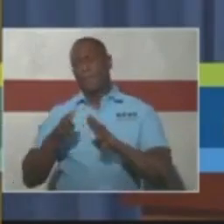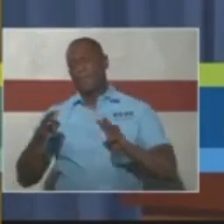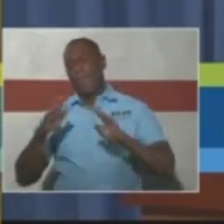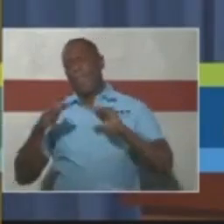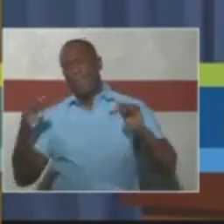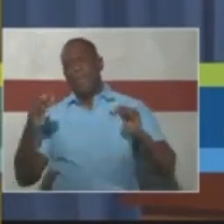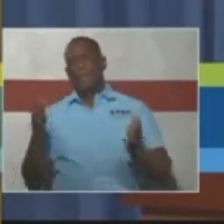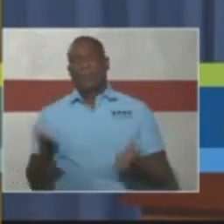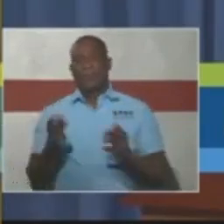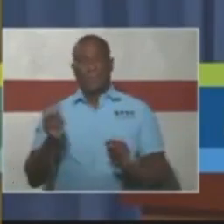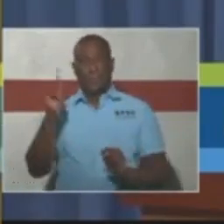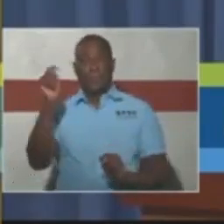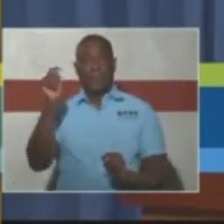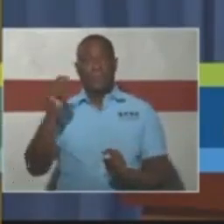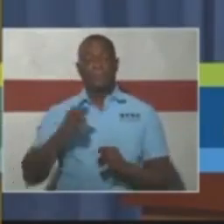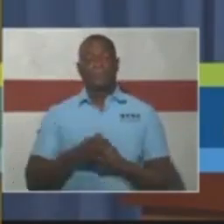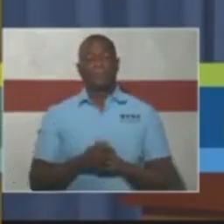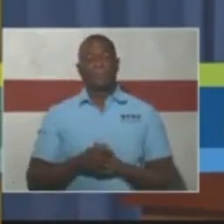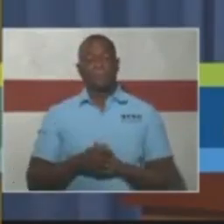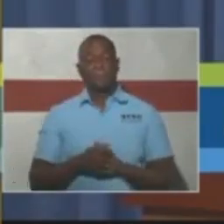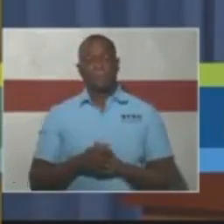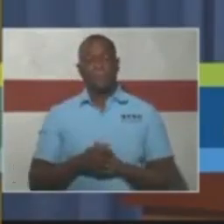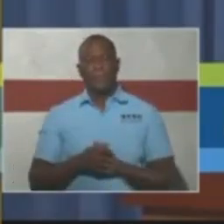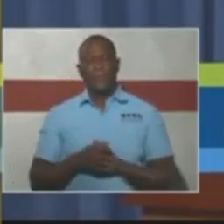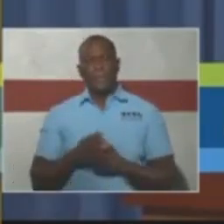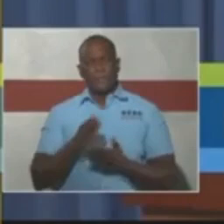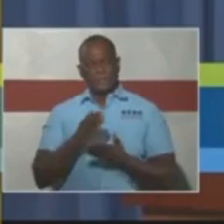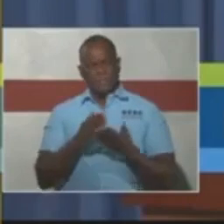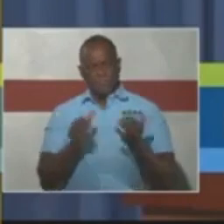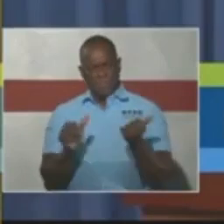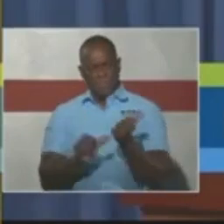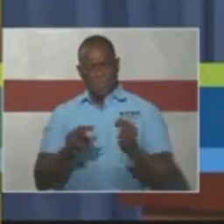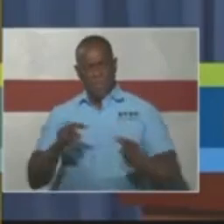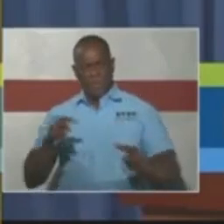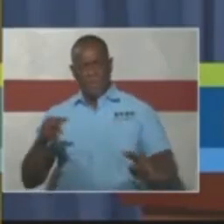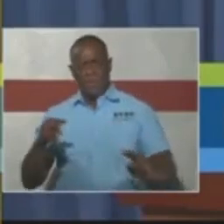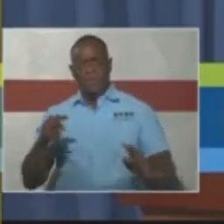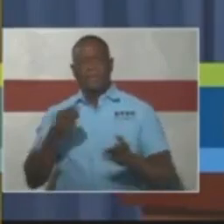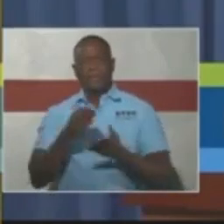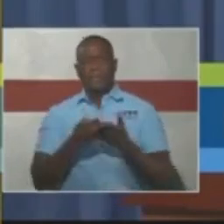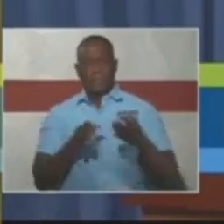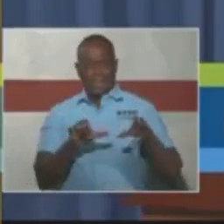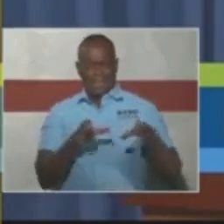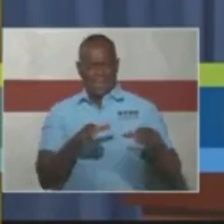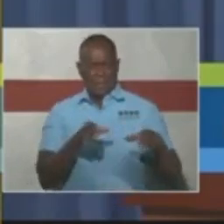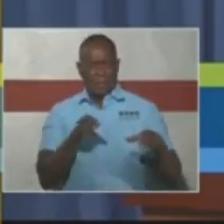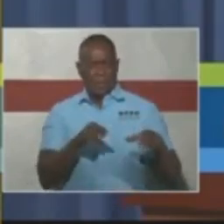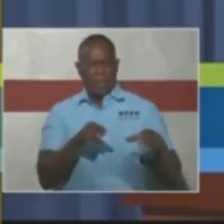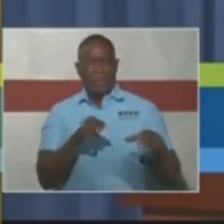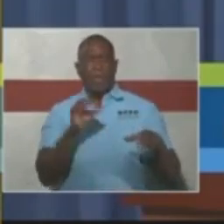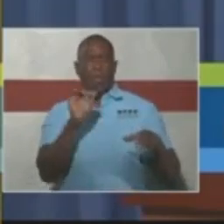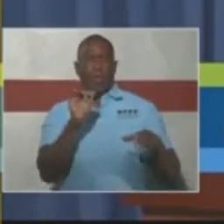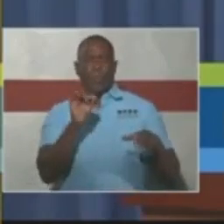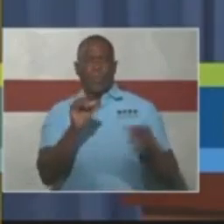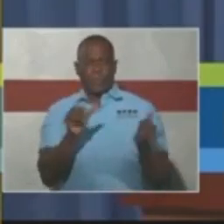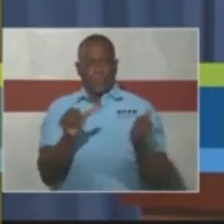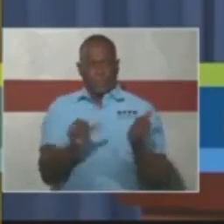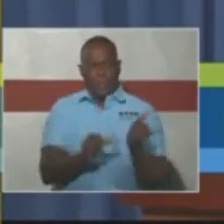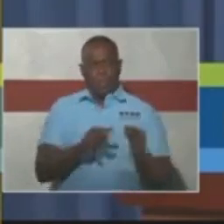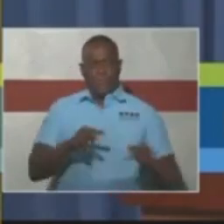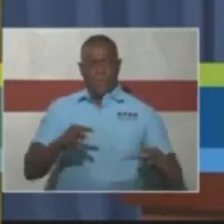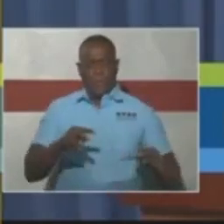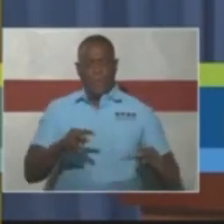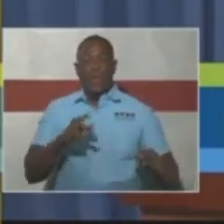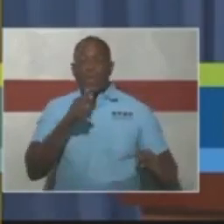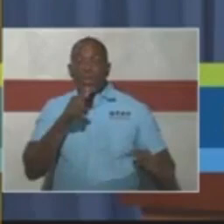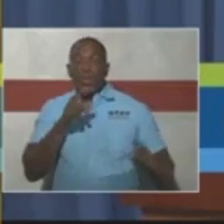And of those subvariants, there are some of them that are classified as Omicron subvariants under monitoring by the